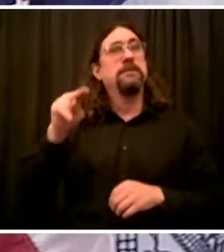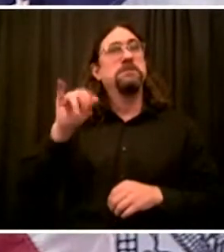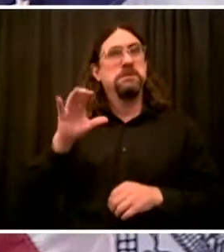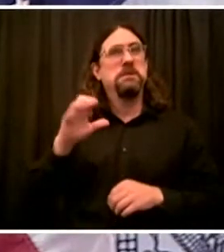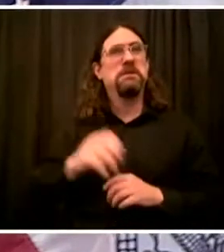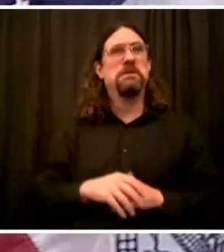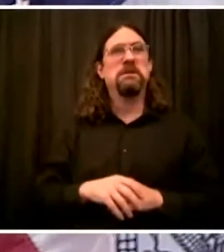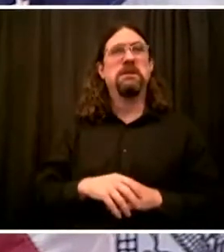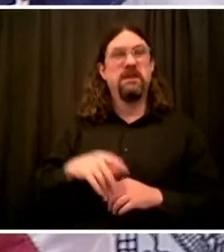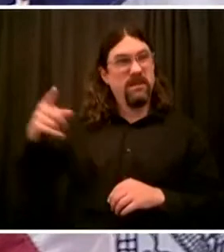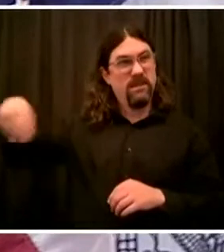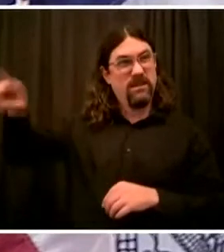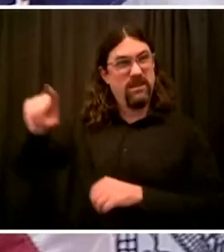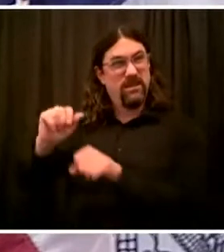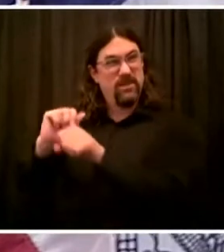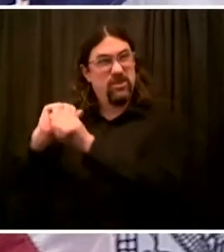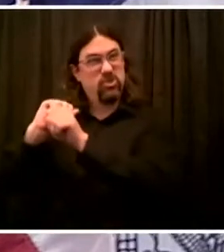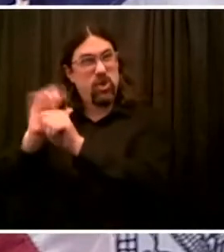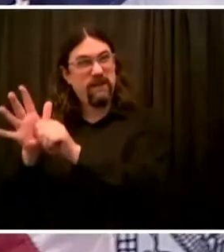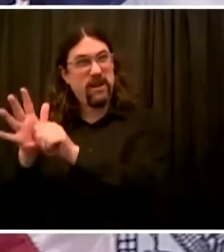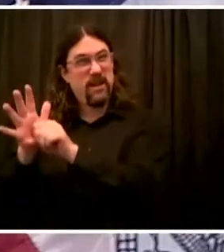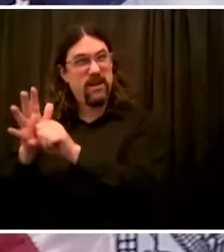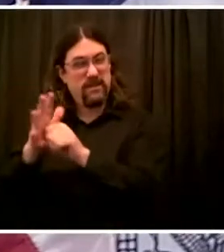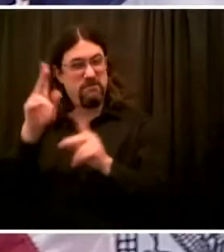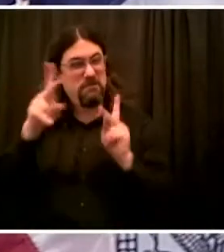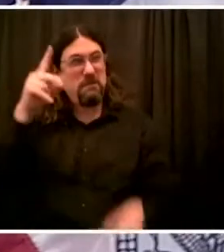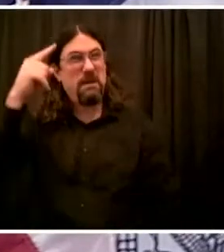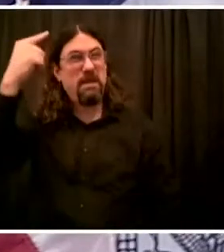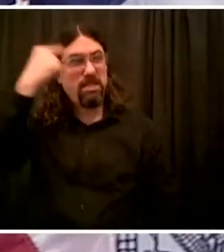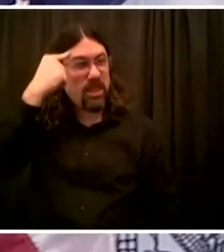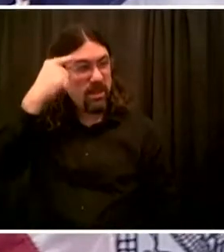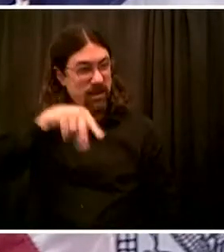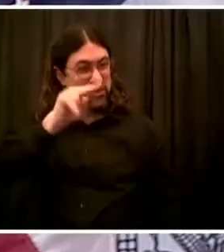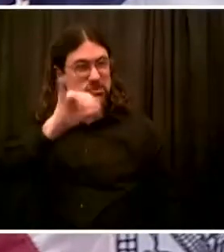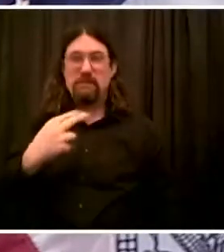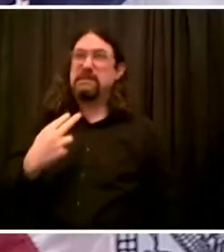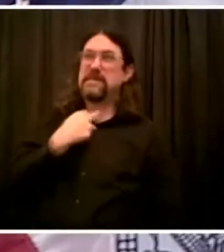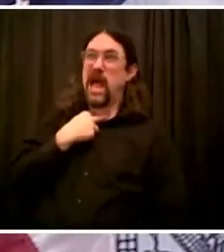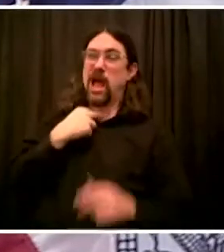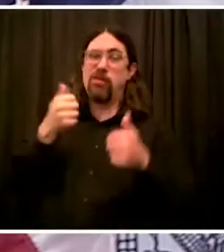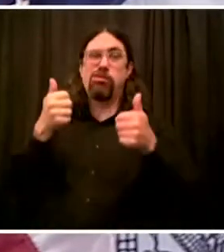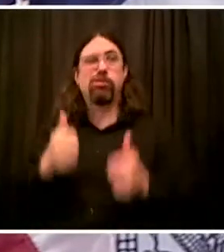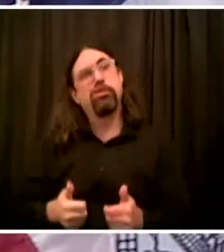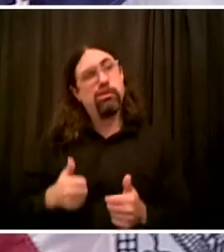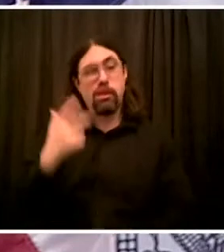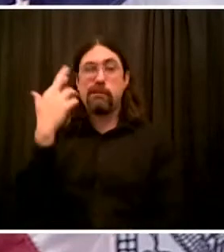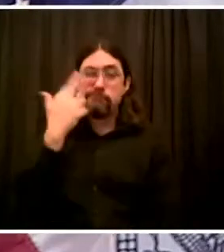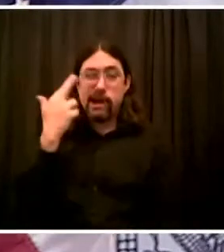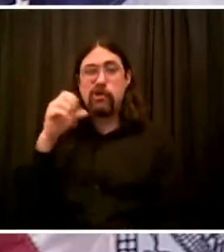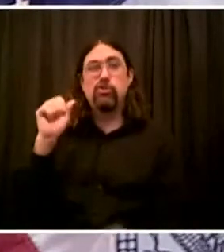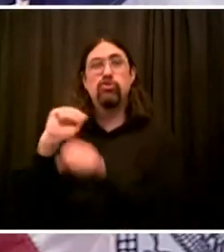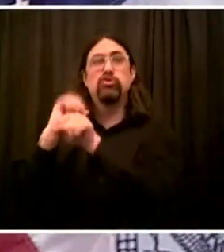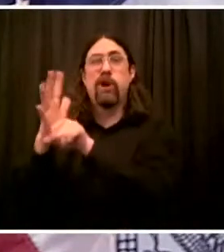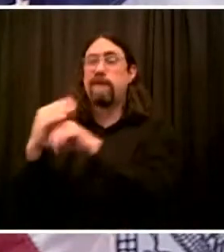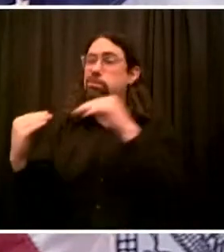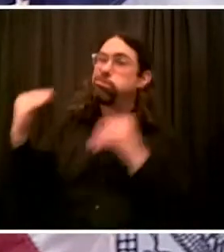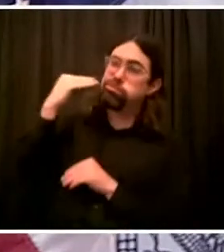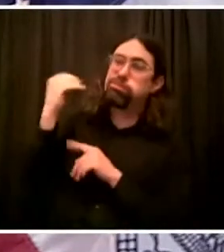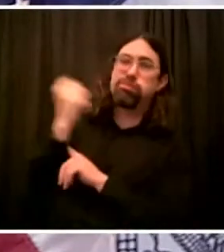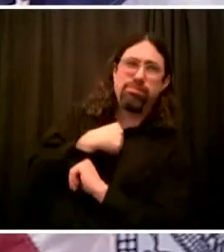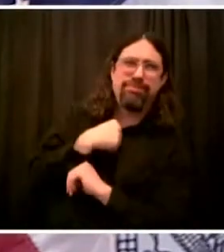all wrong. This was predicted even going back to the Depression, but certainly